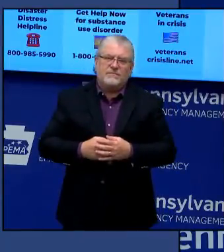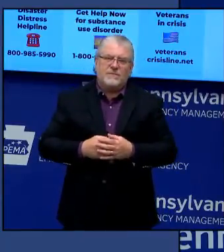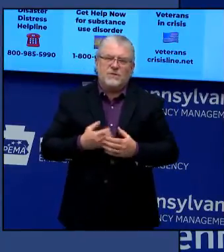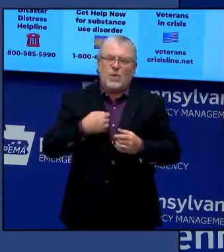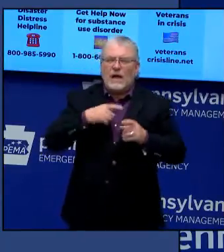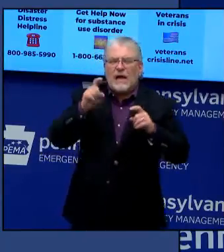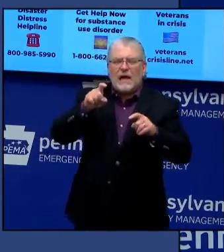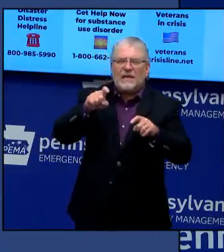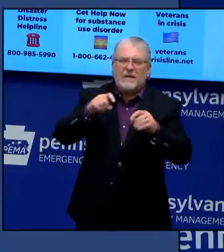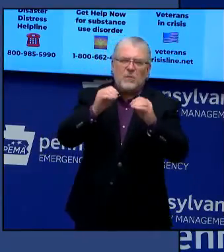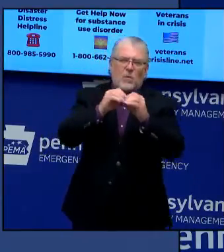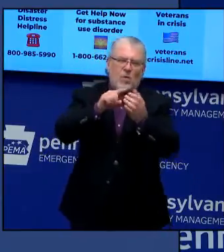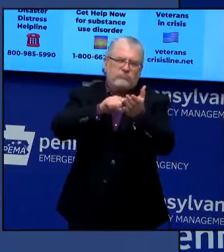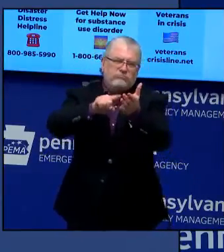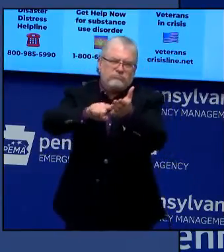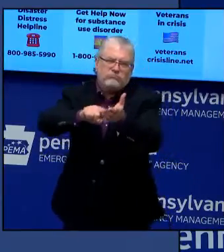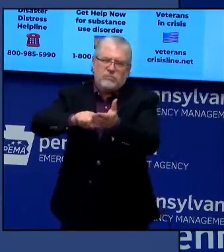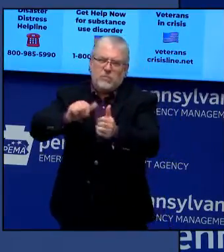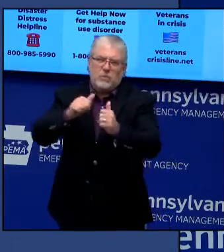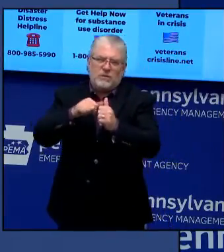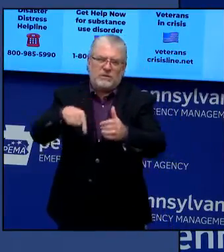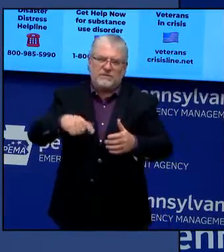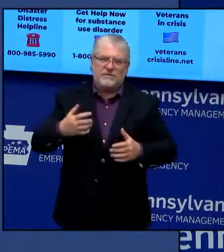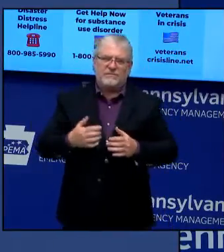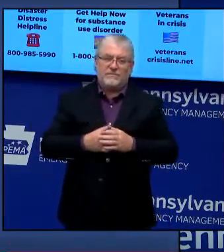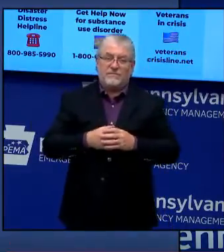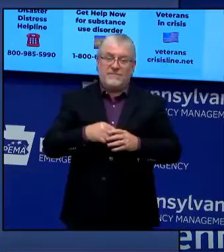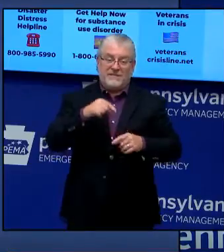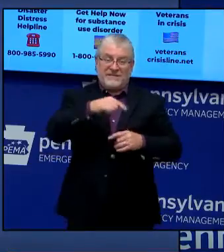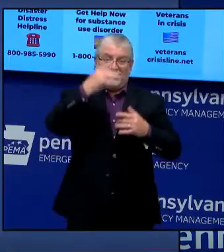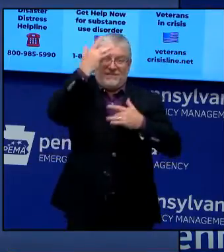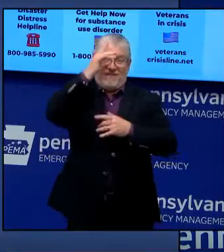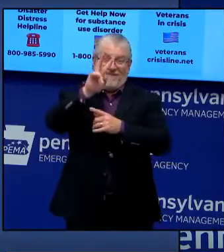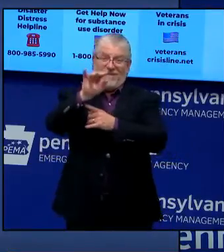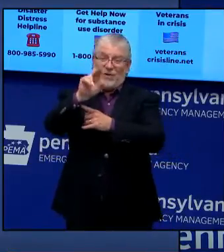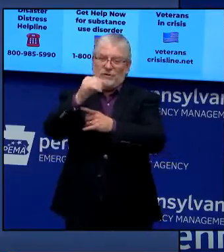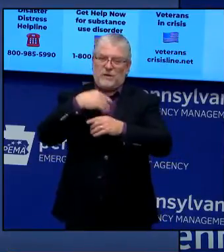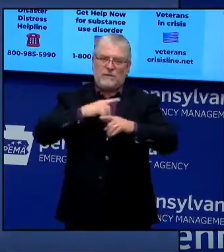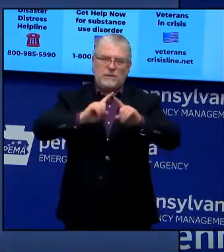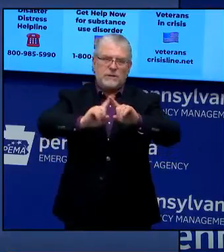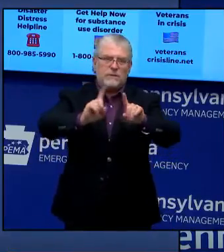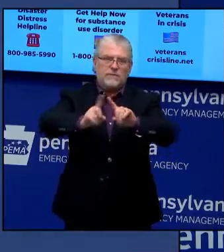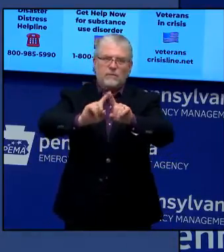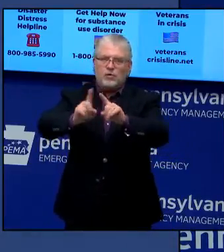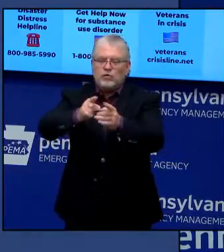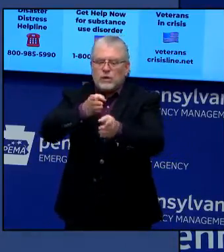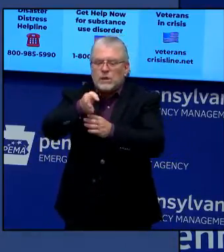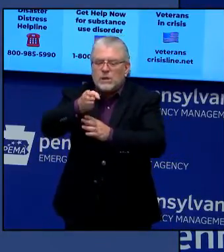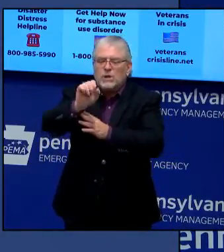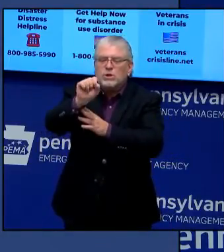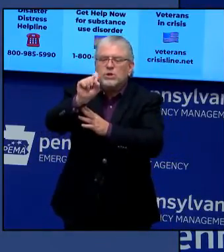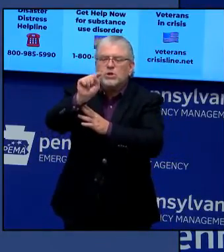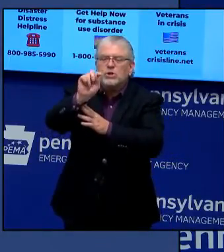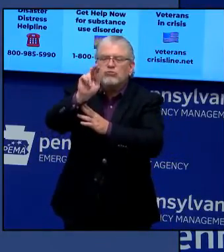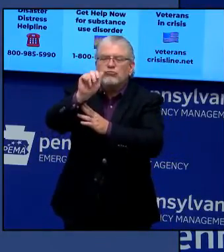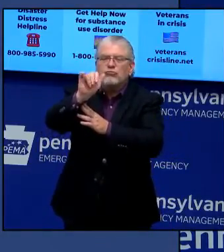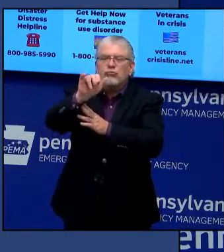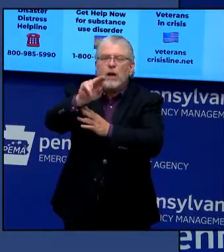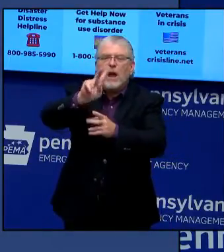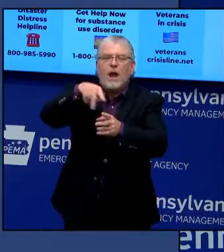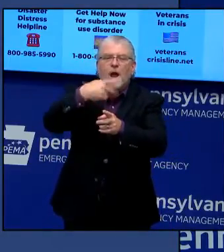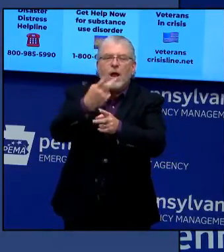There are different strains of the virus. It's really more, there's different strains from Europe than there might be in the United States, from